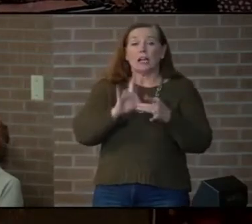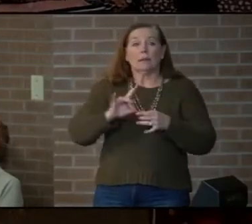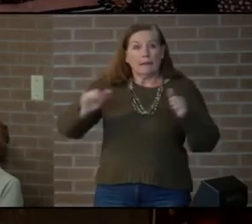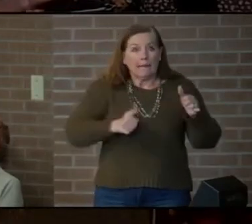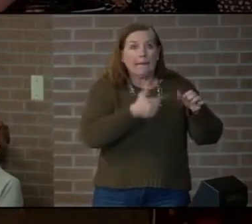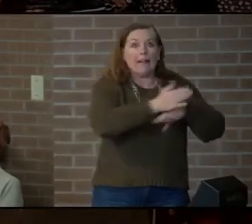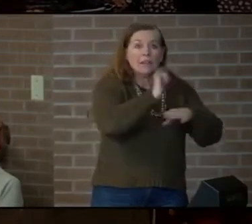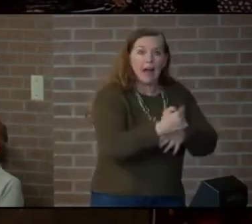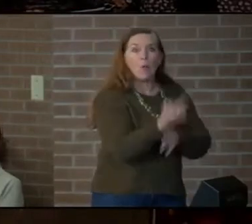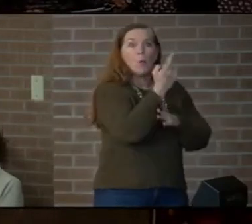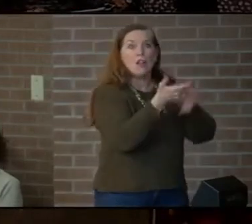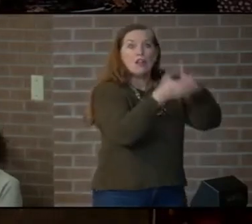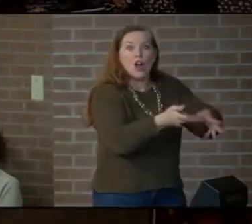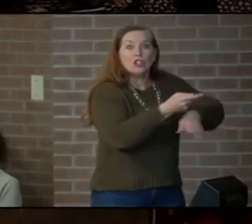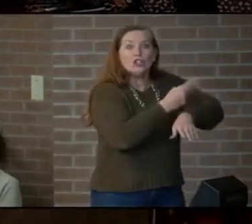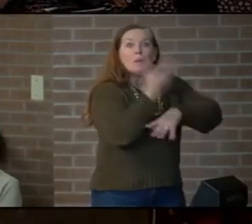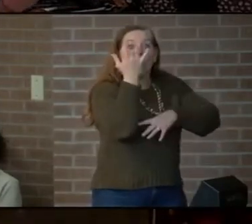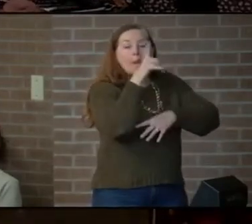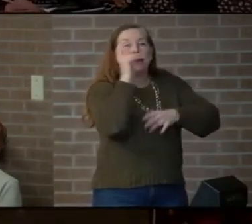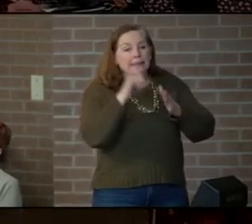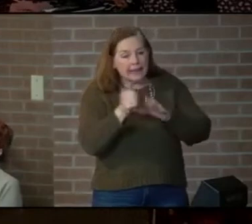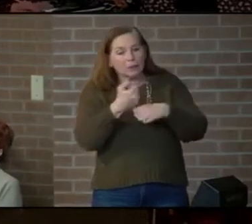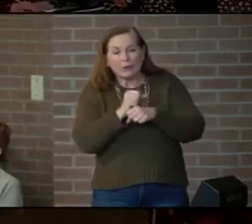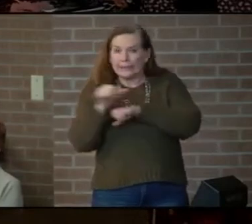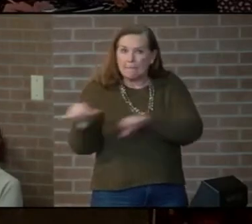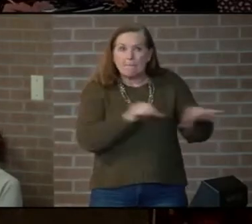sheep, right? Because it was created just like